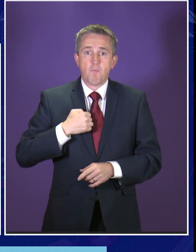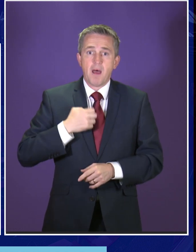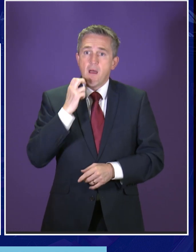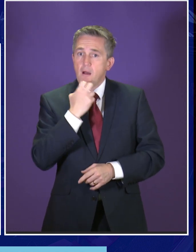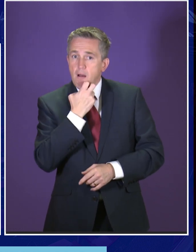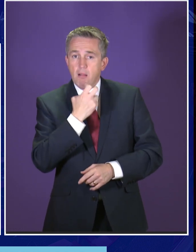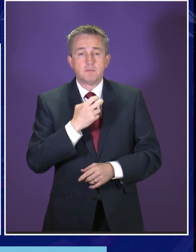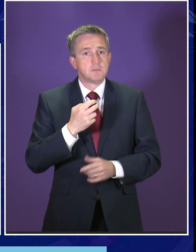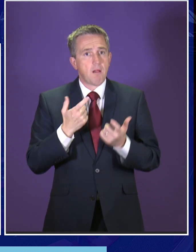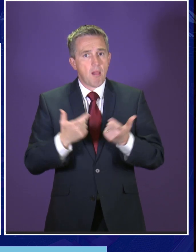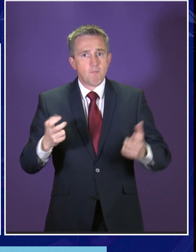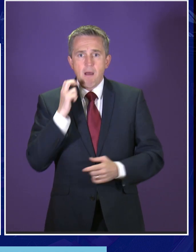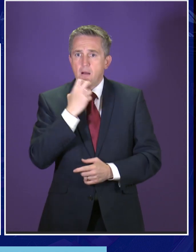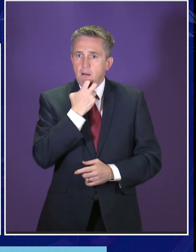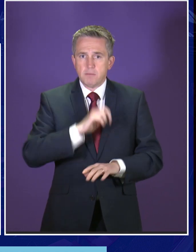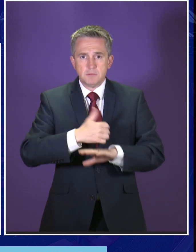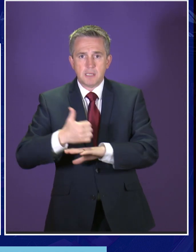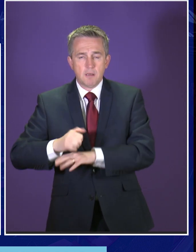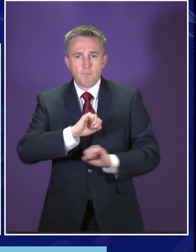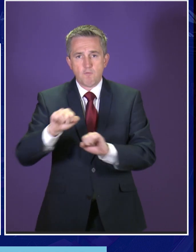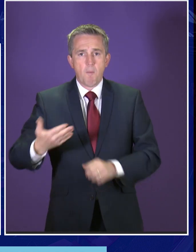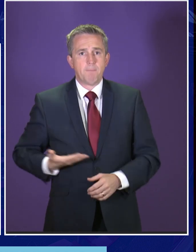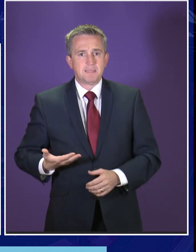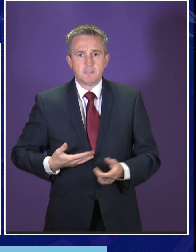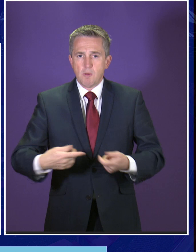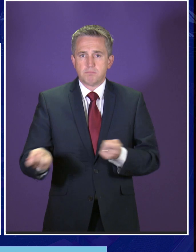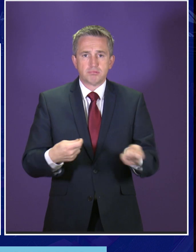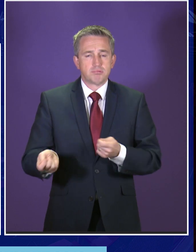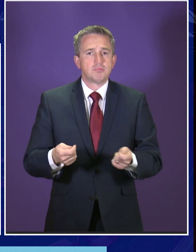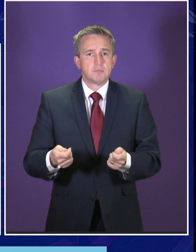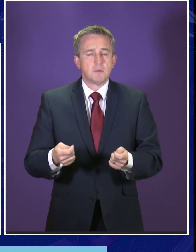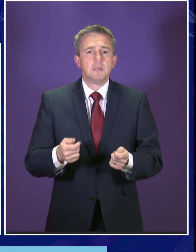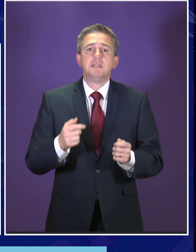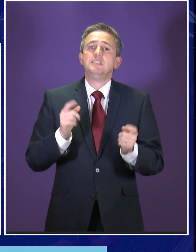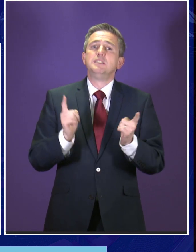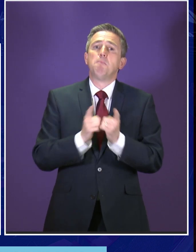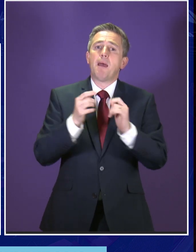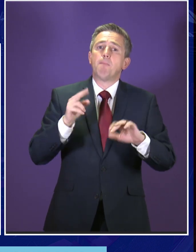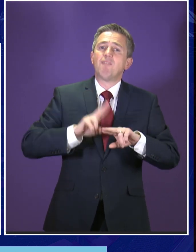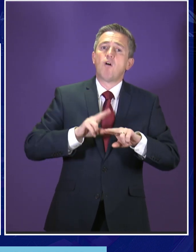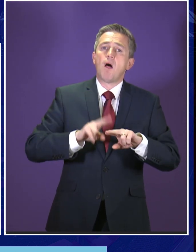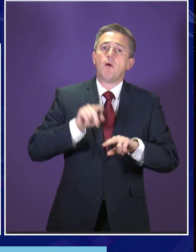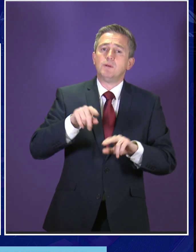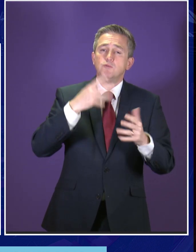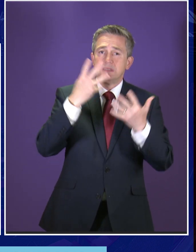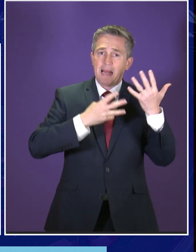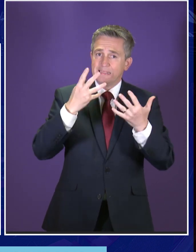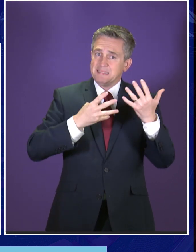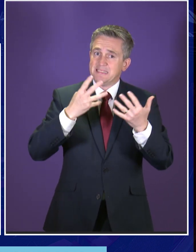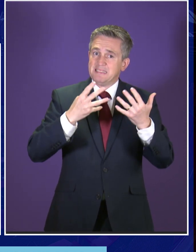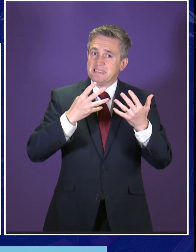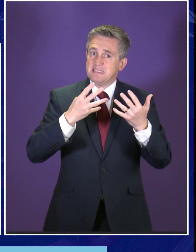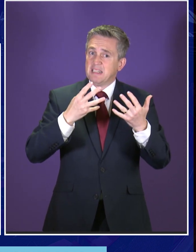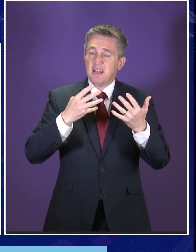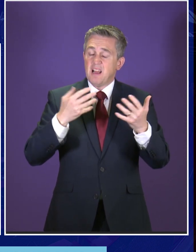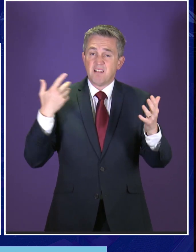setting up small businesses and trading in Singapore. She was match made to my father at the age of 19, and the rest, as they say,